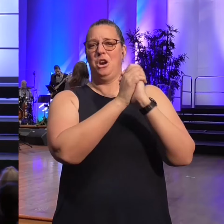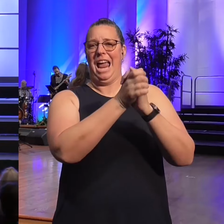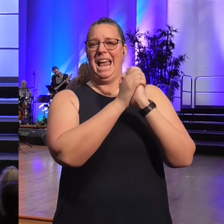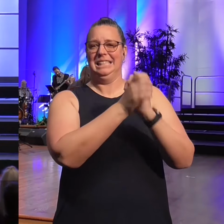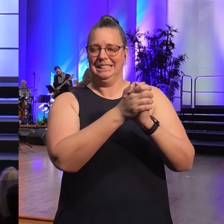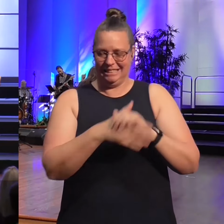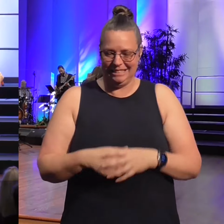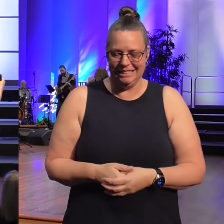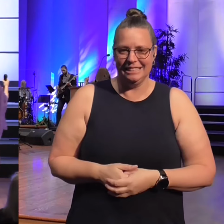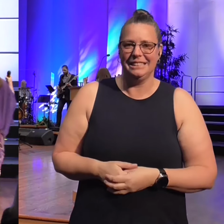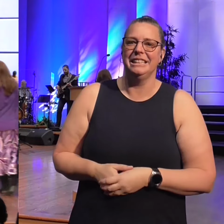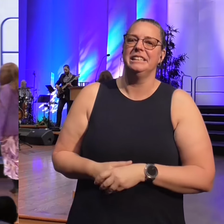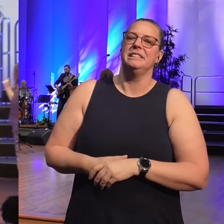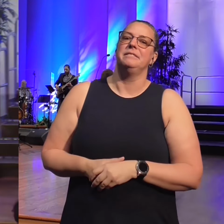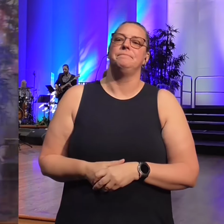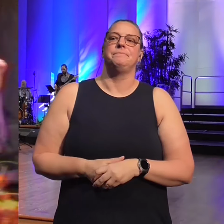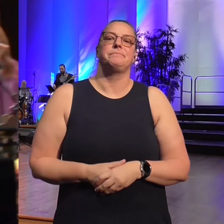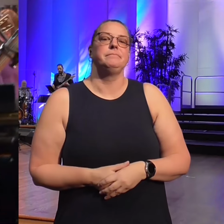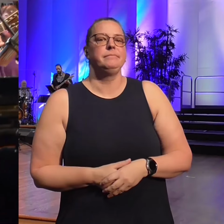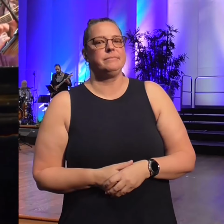place.